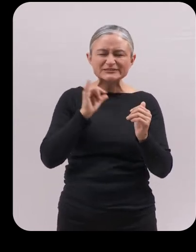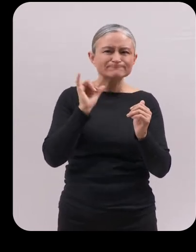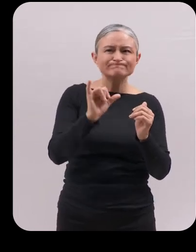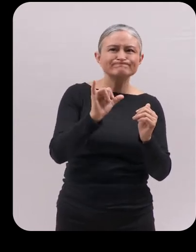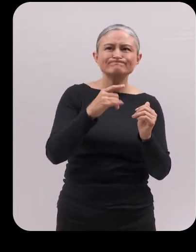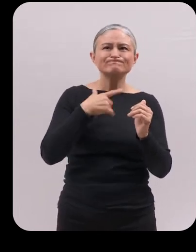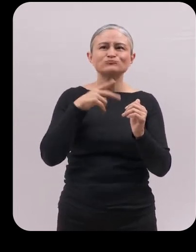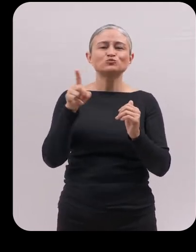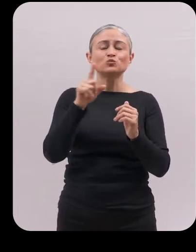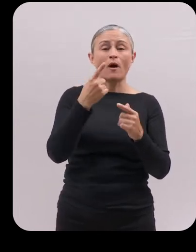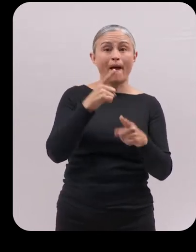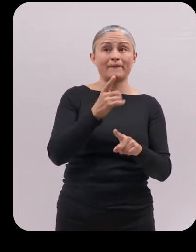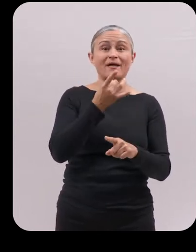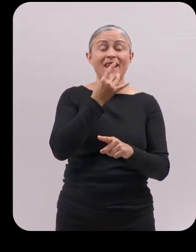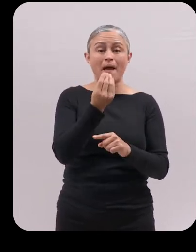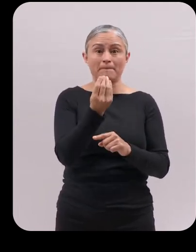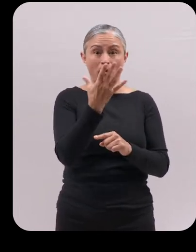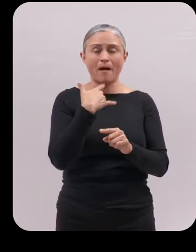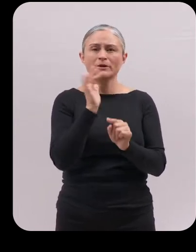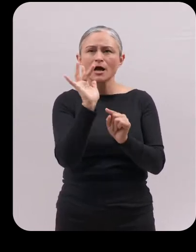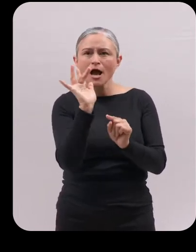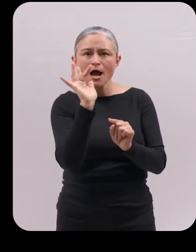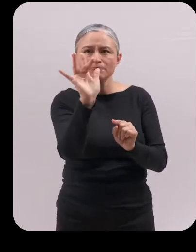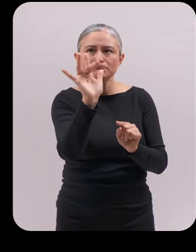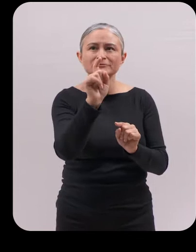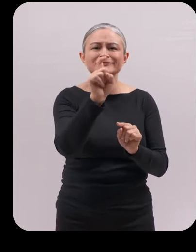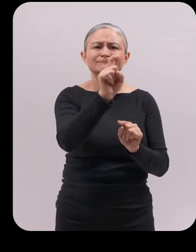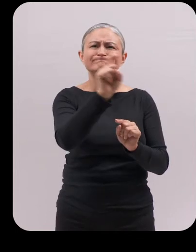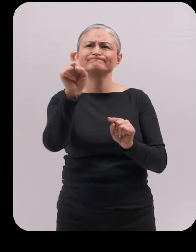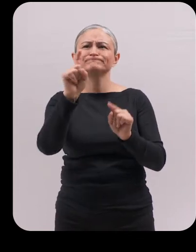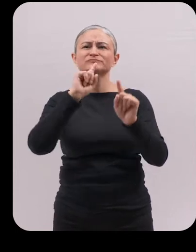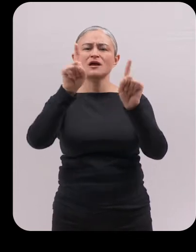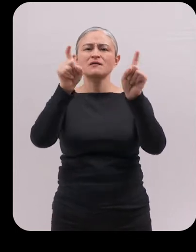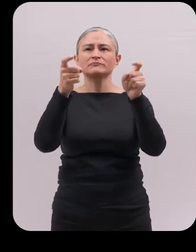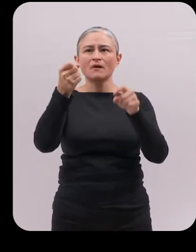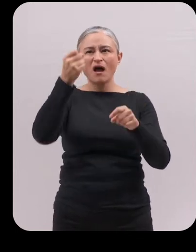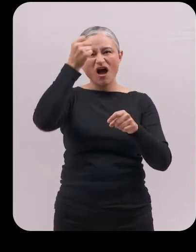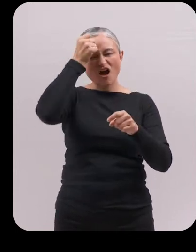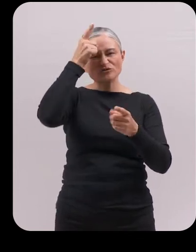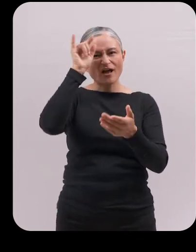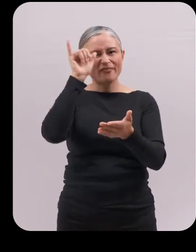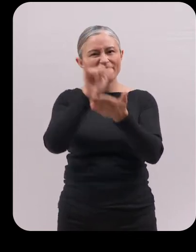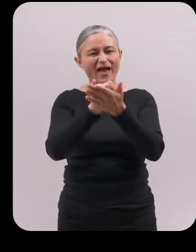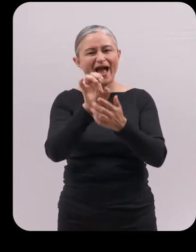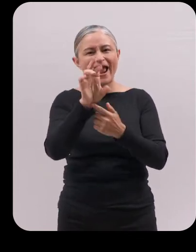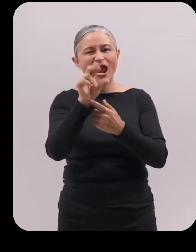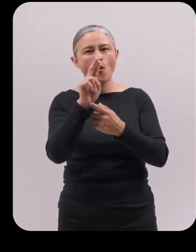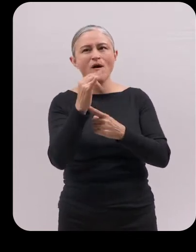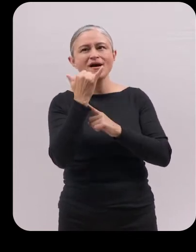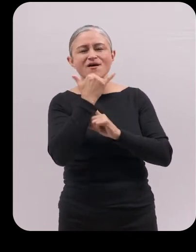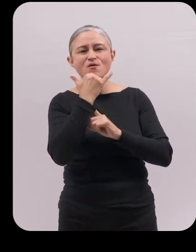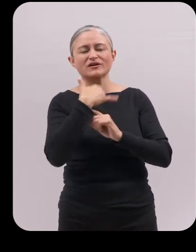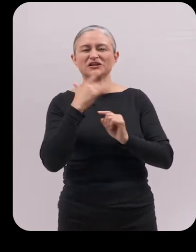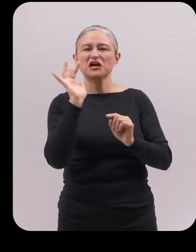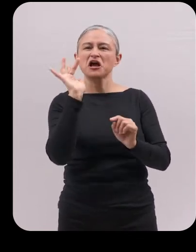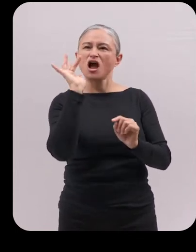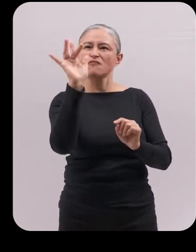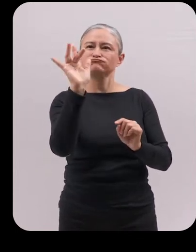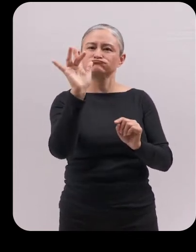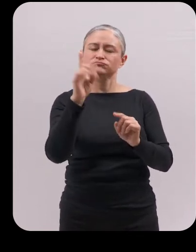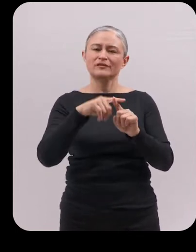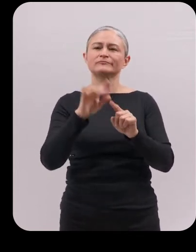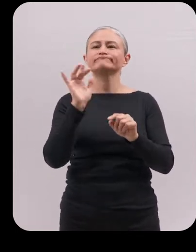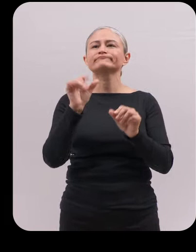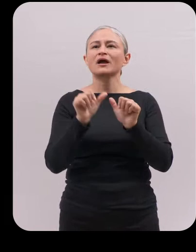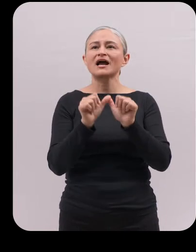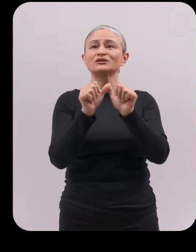icon next to the error. And when I hover over it, it says, understand this error. I'm going to click on that. Then I'm going to hit continue to consent to having